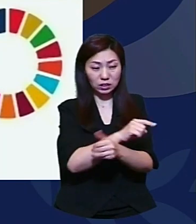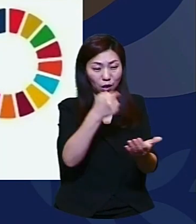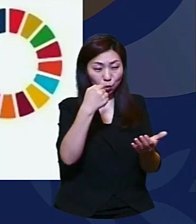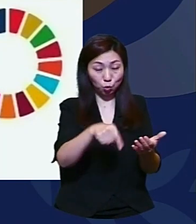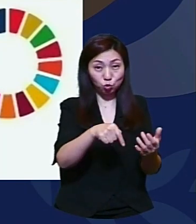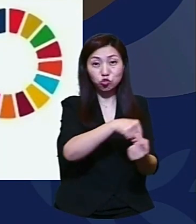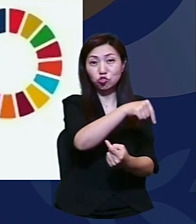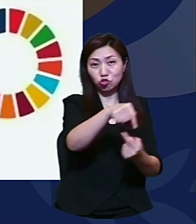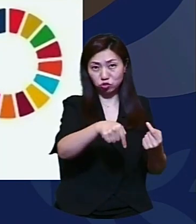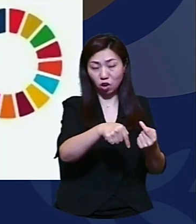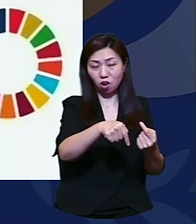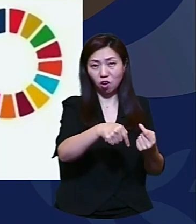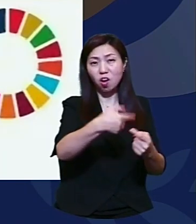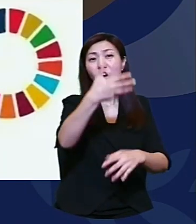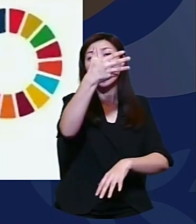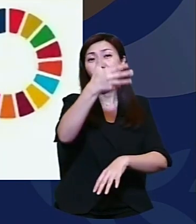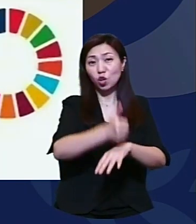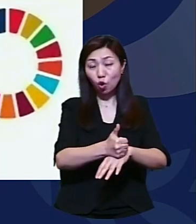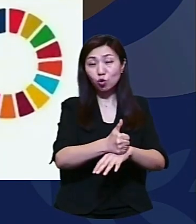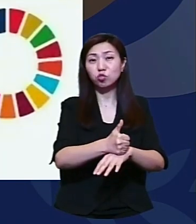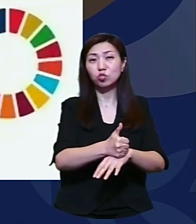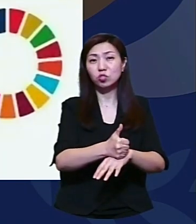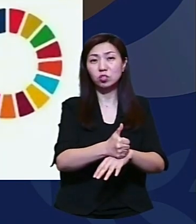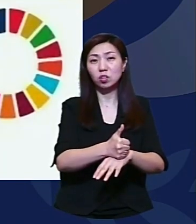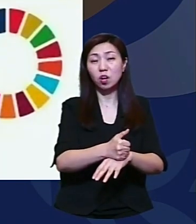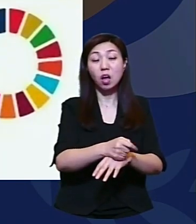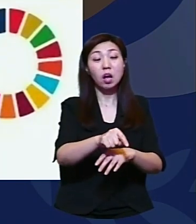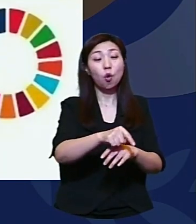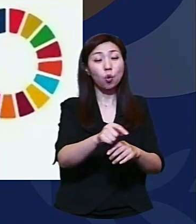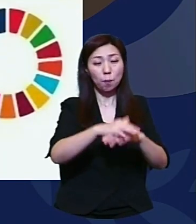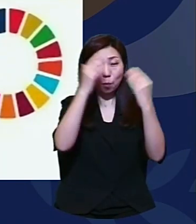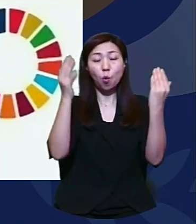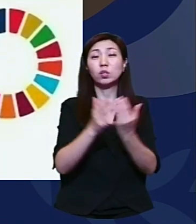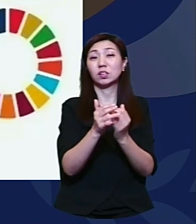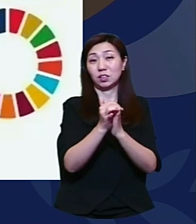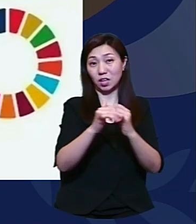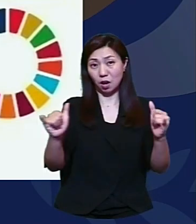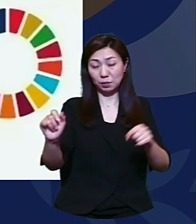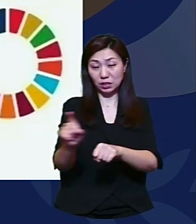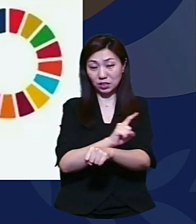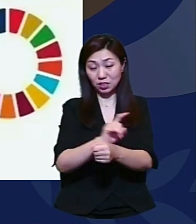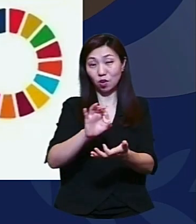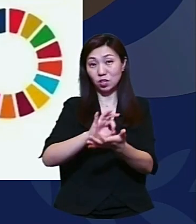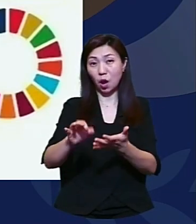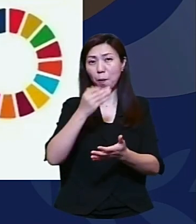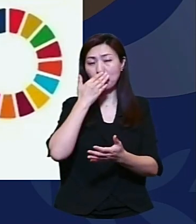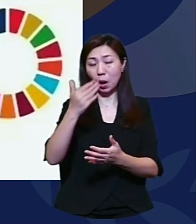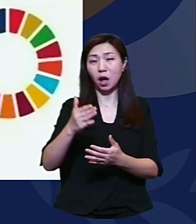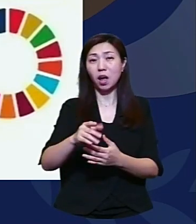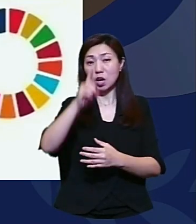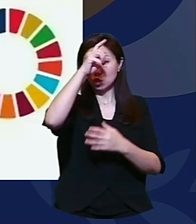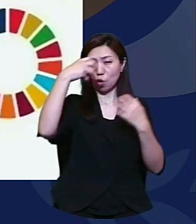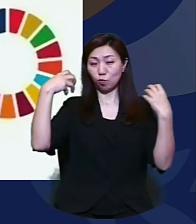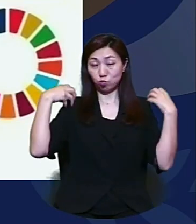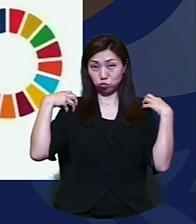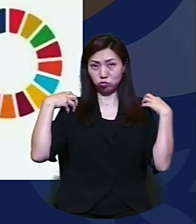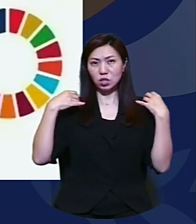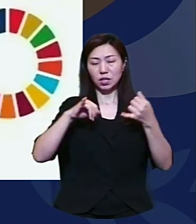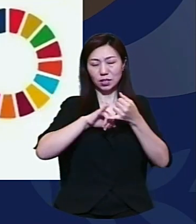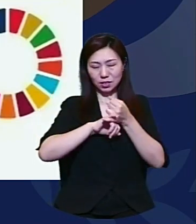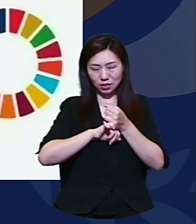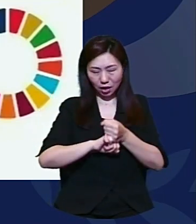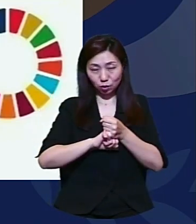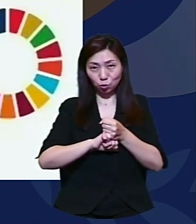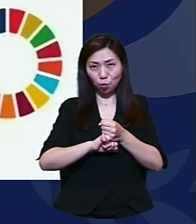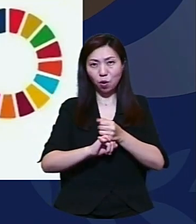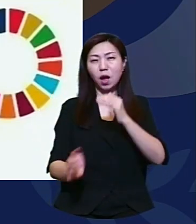empowered to take full advantage of the country's commitment to putting high-speed broadband within reach of all.